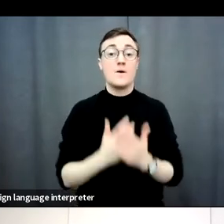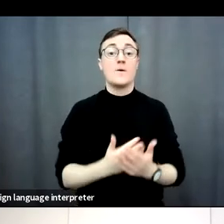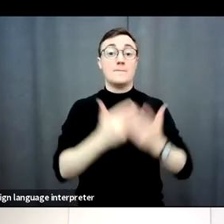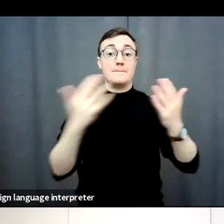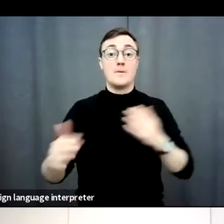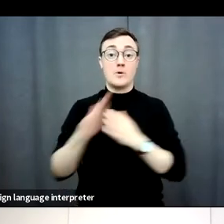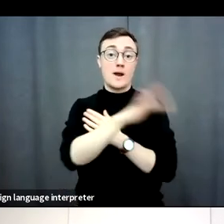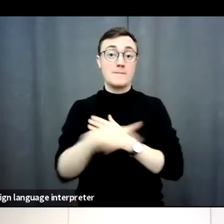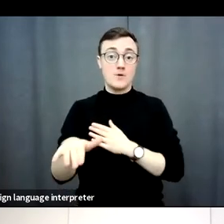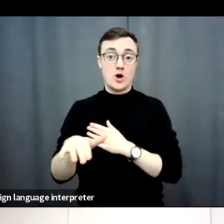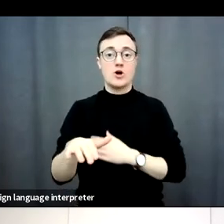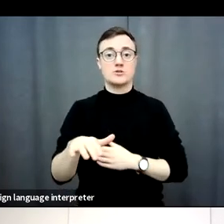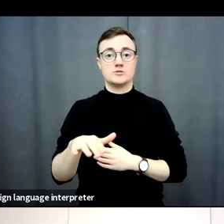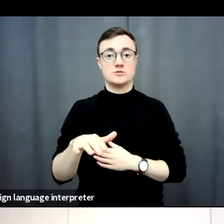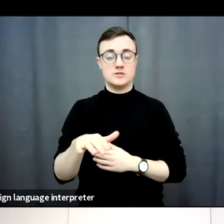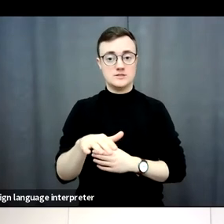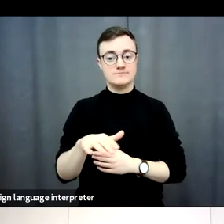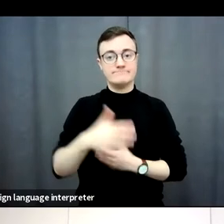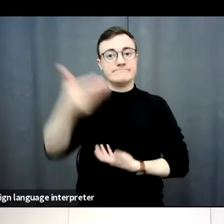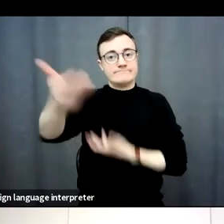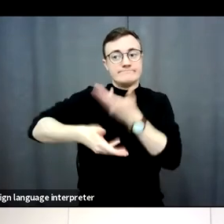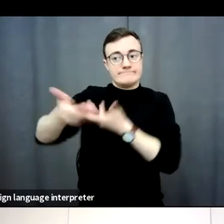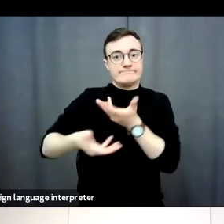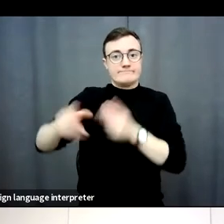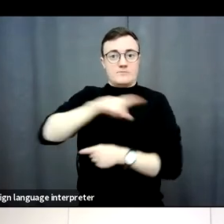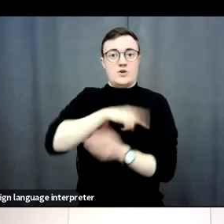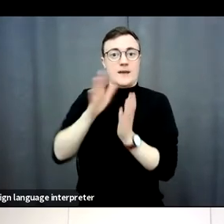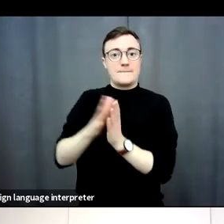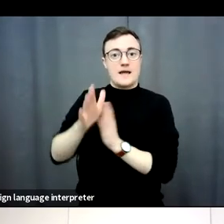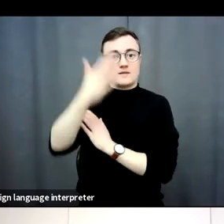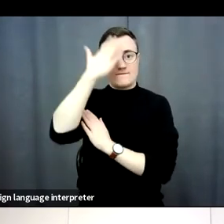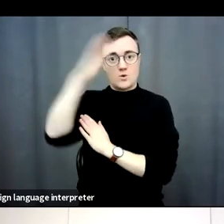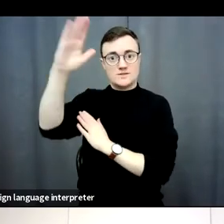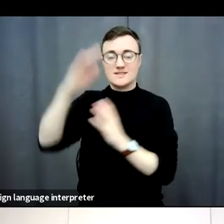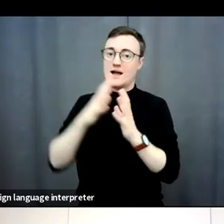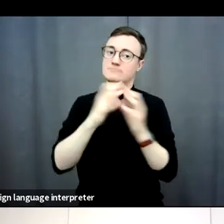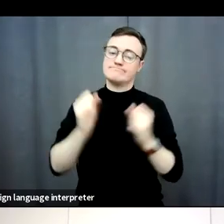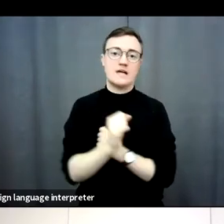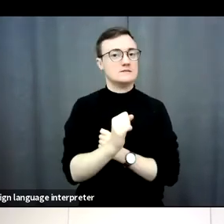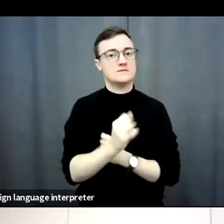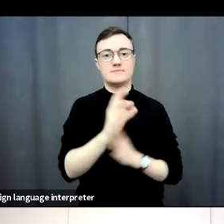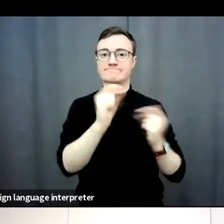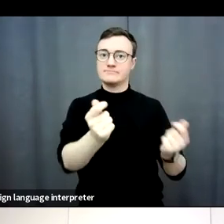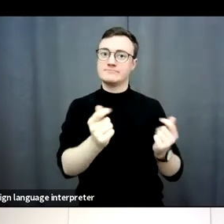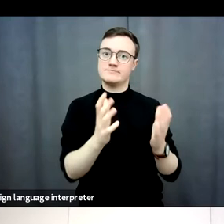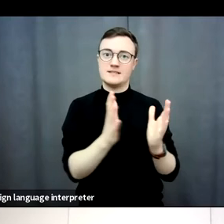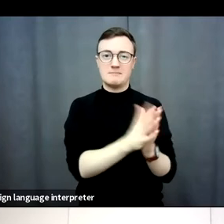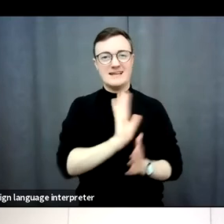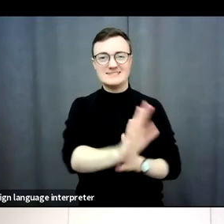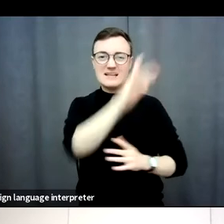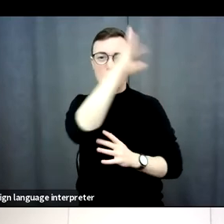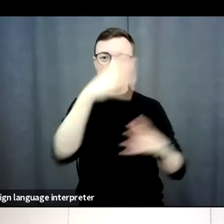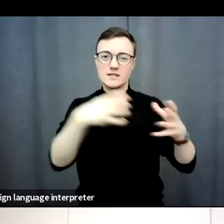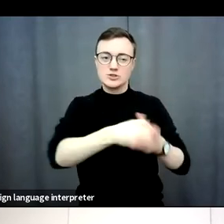lot of contact with adults, but less contact with peers. Every child with